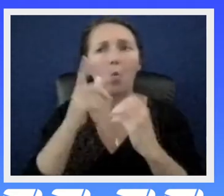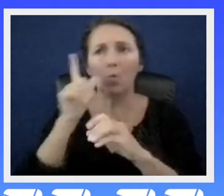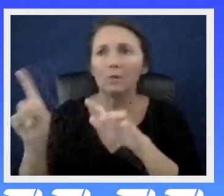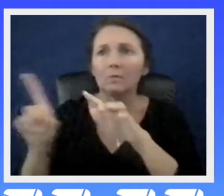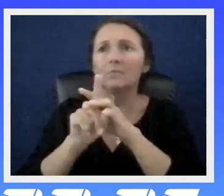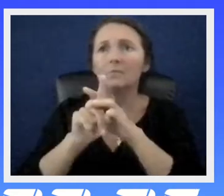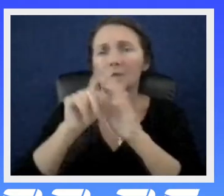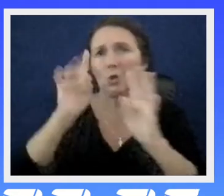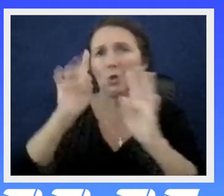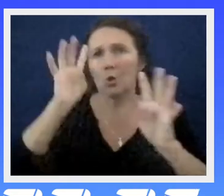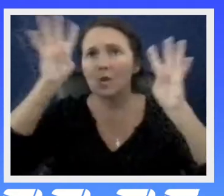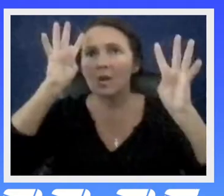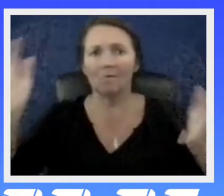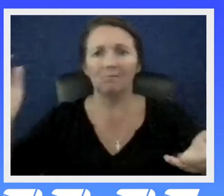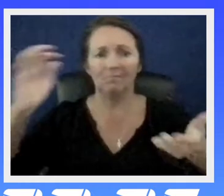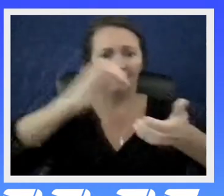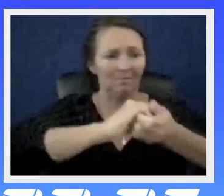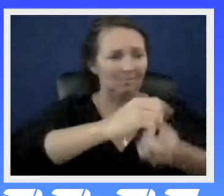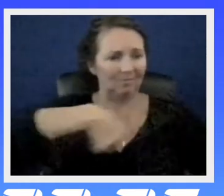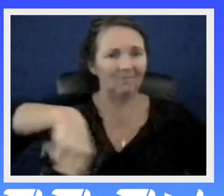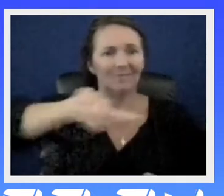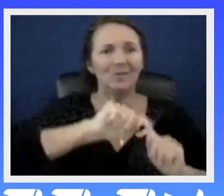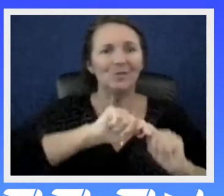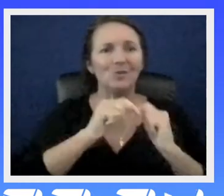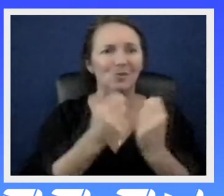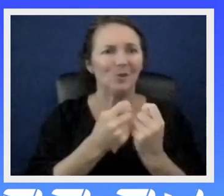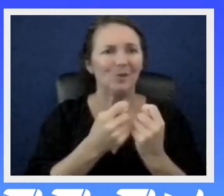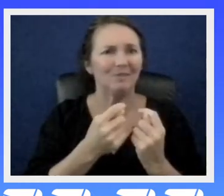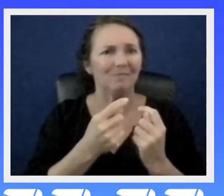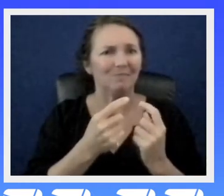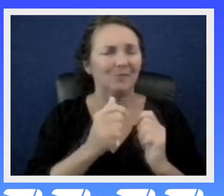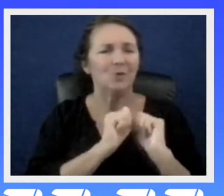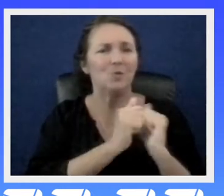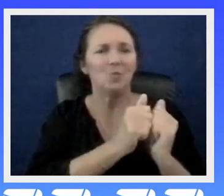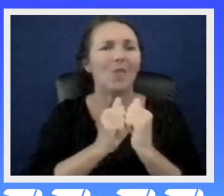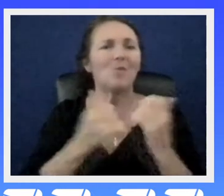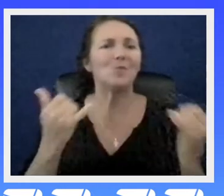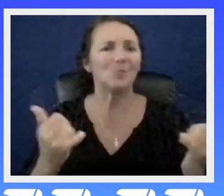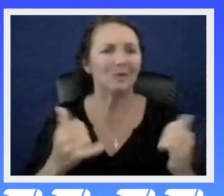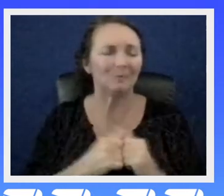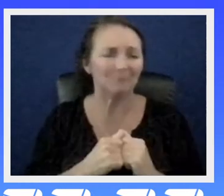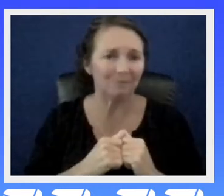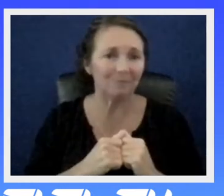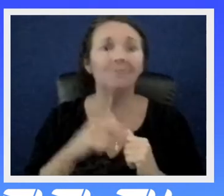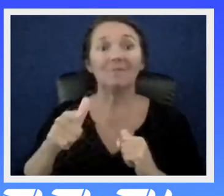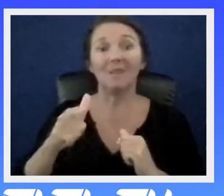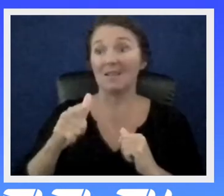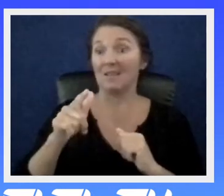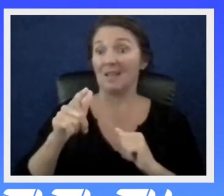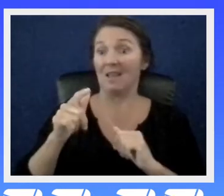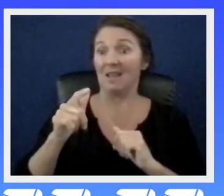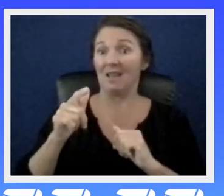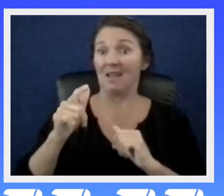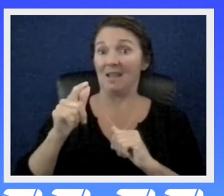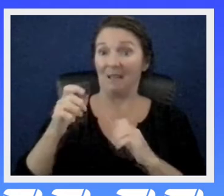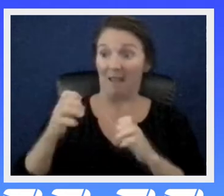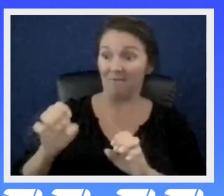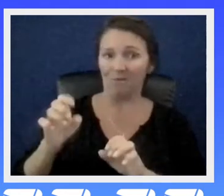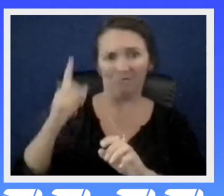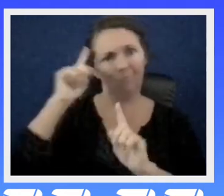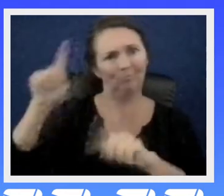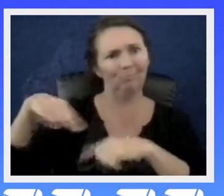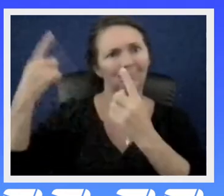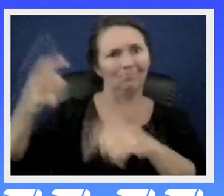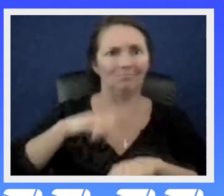form Create the Vote Coalition. Create the Vote is an amazing effort that's been around for a while. So it's a pleasure to be here.